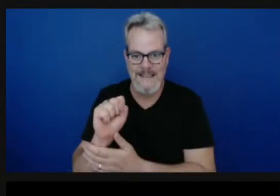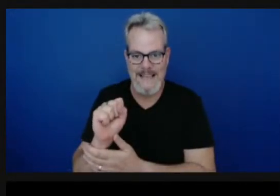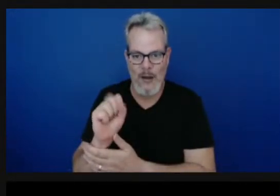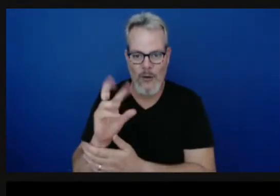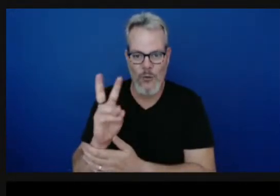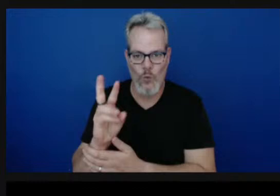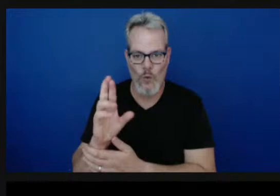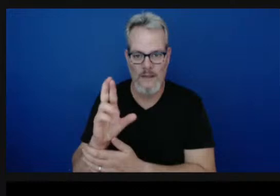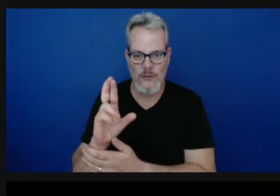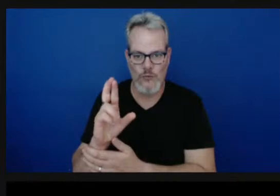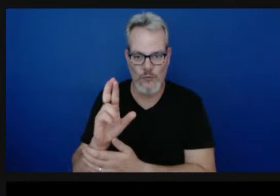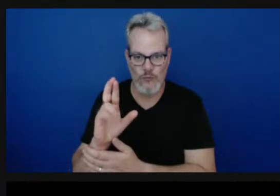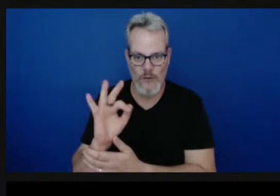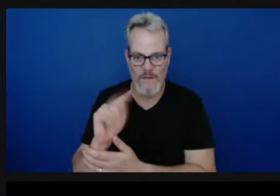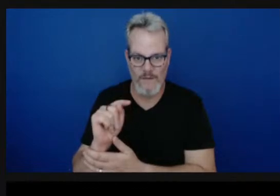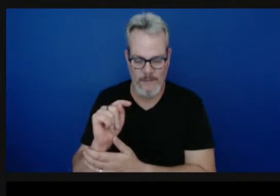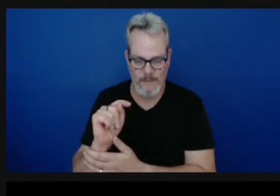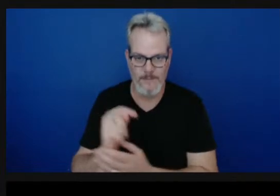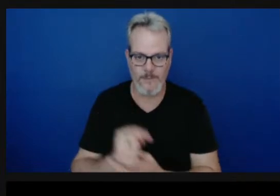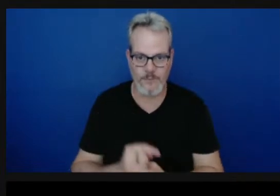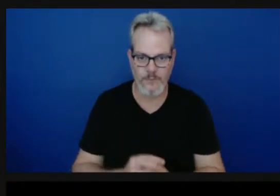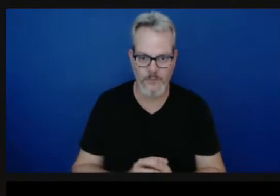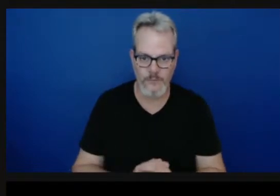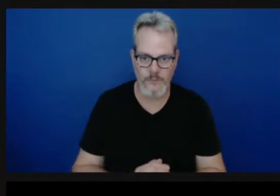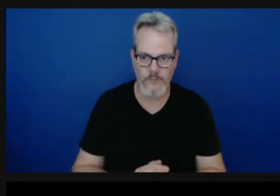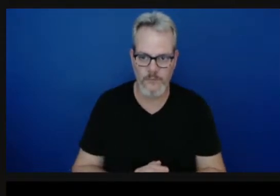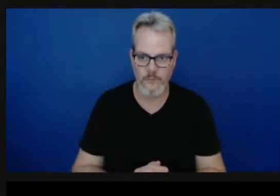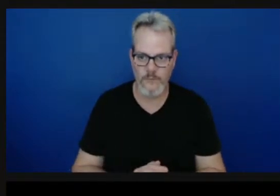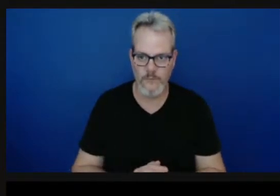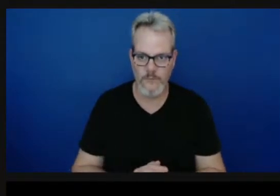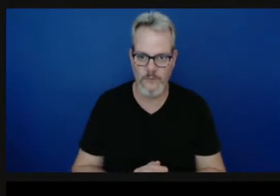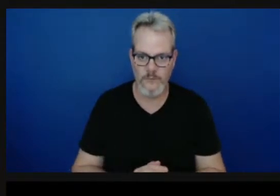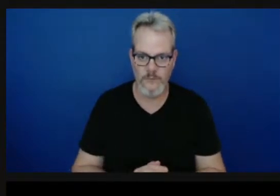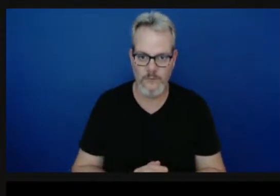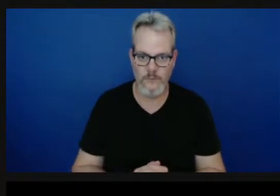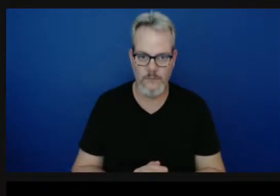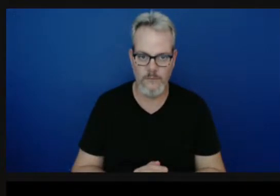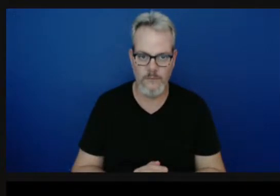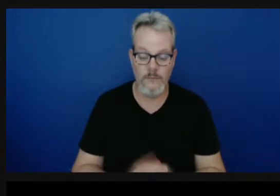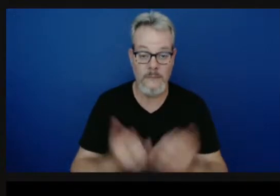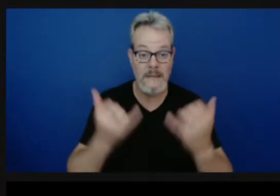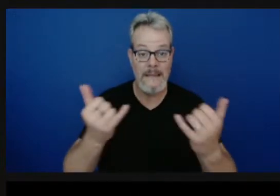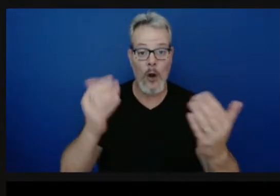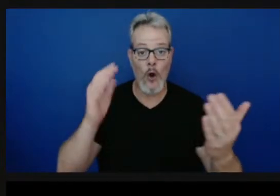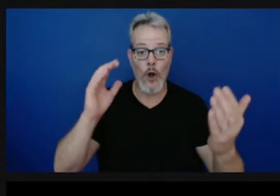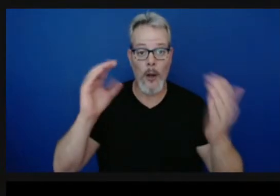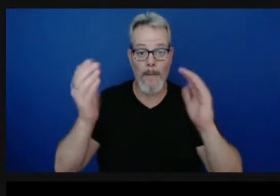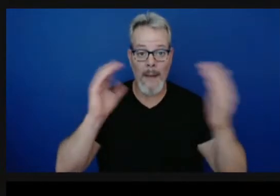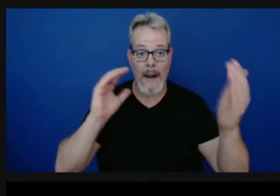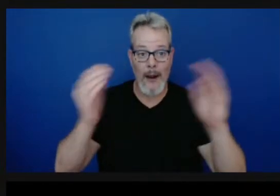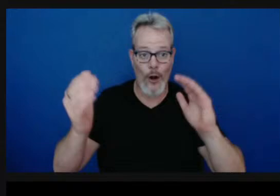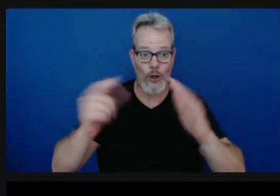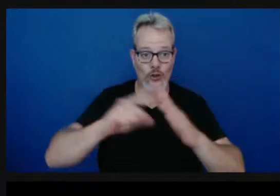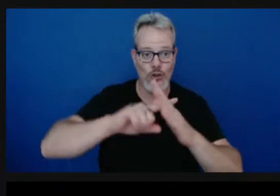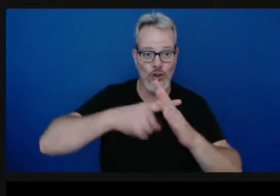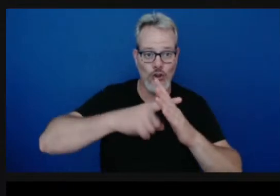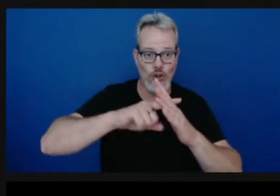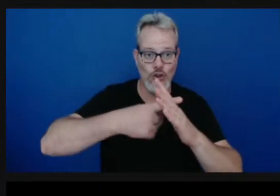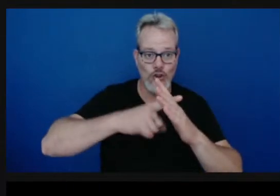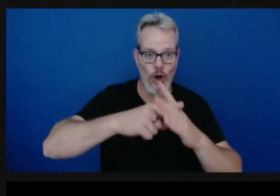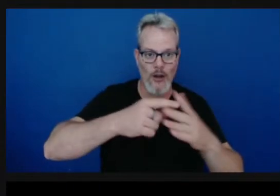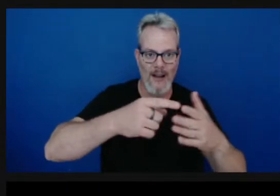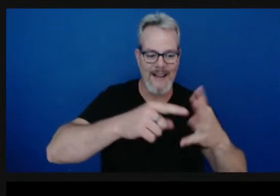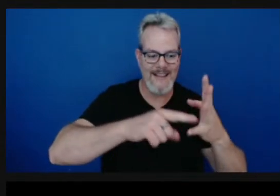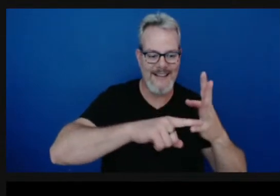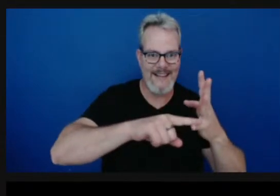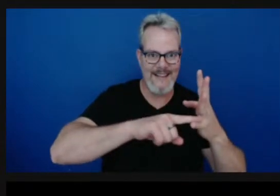for comparison, I've done the same thing for the time since then. And so now we're going to start it at the very end of November of